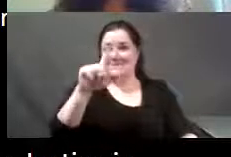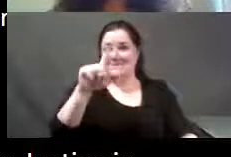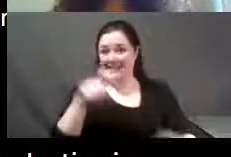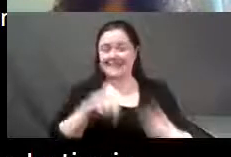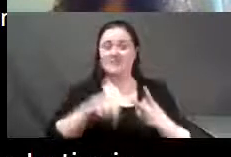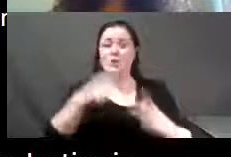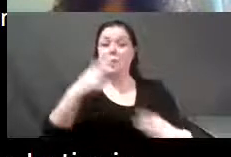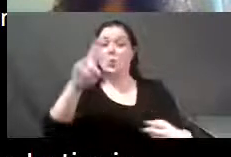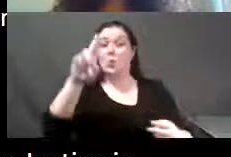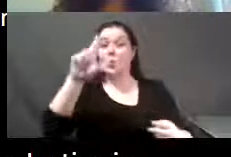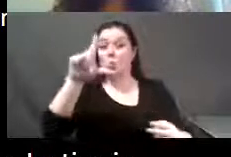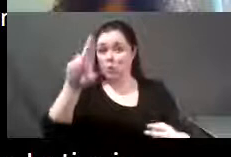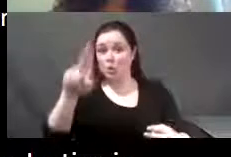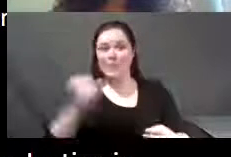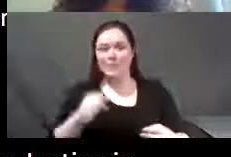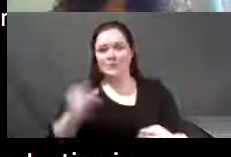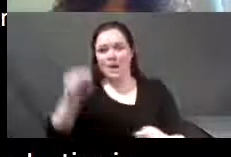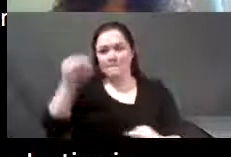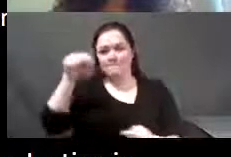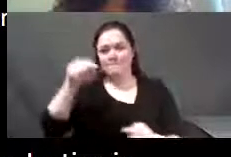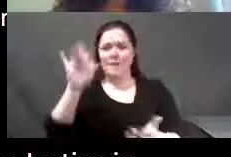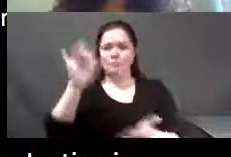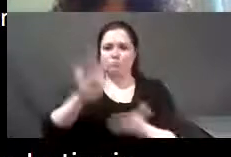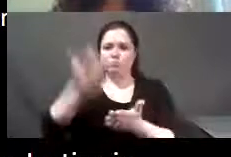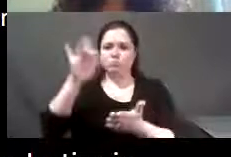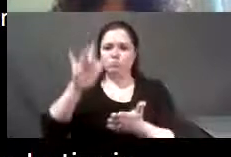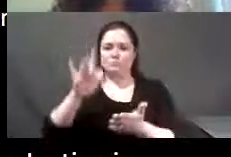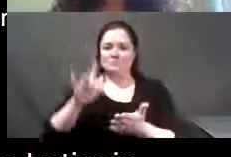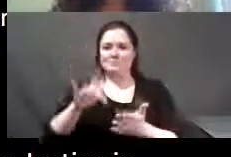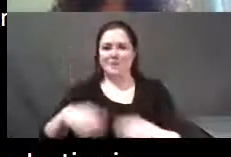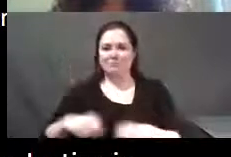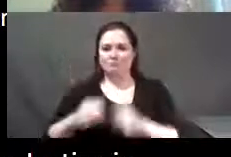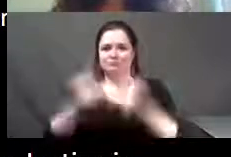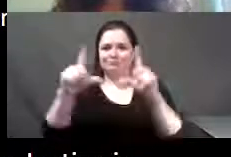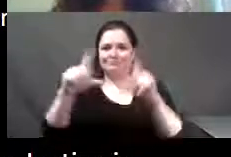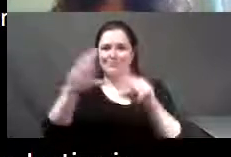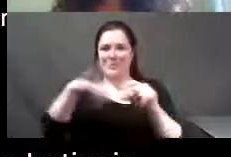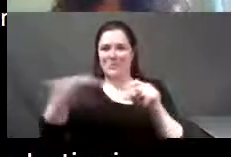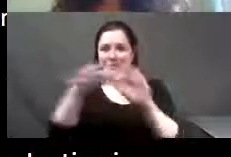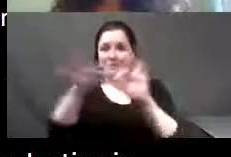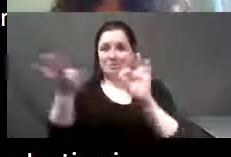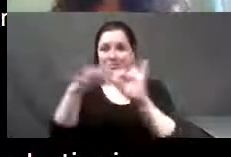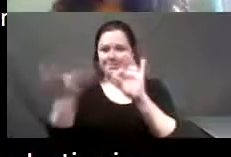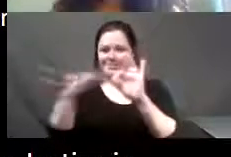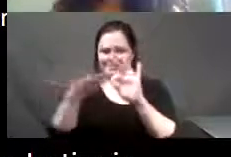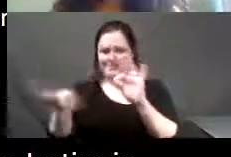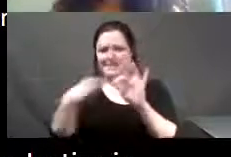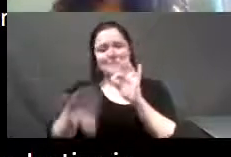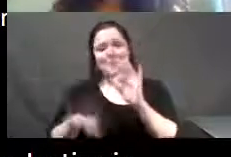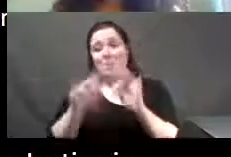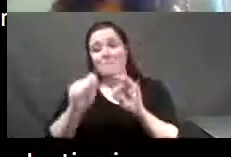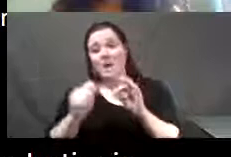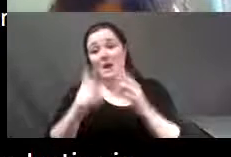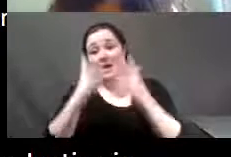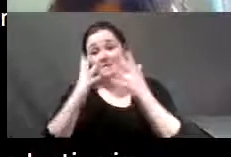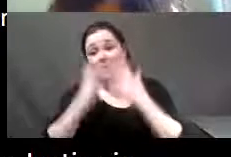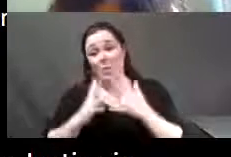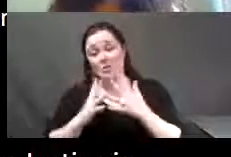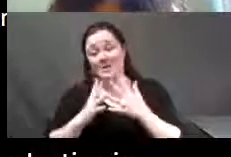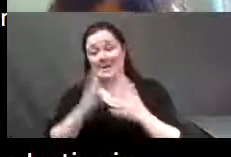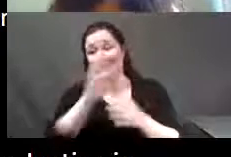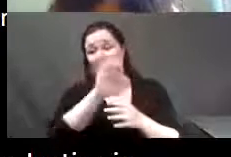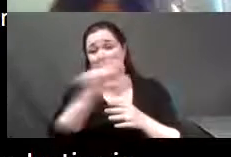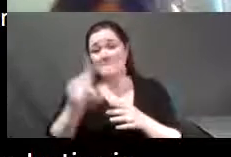there is a button you just hit real quick so subtitles can come on your TV. But unfortunately, that bill was killed by a business